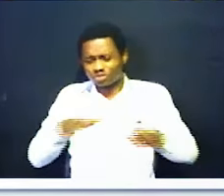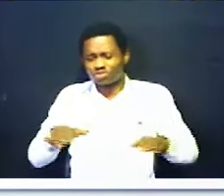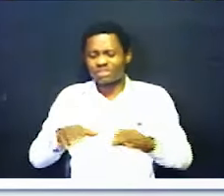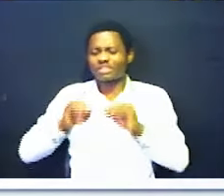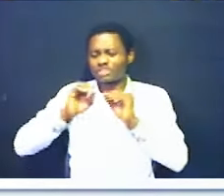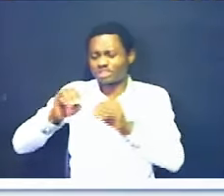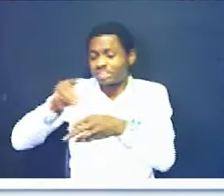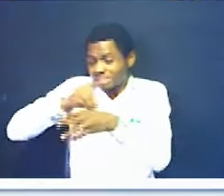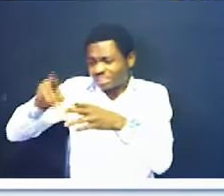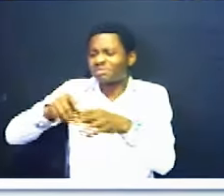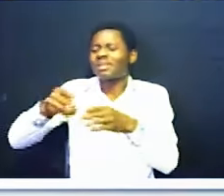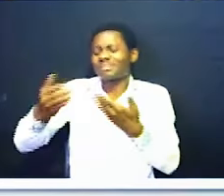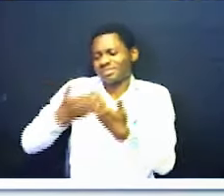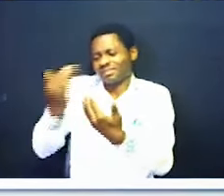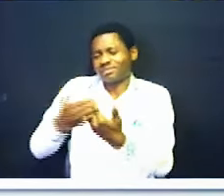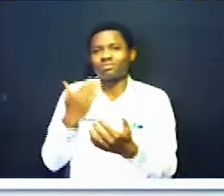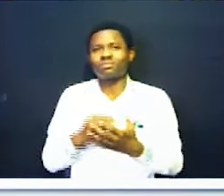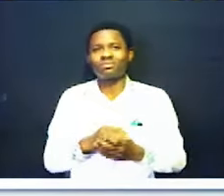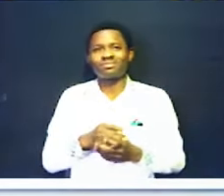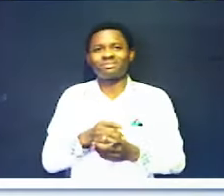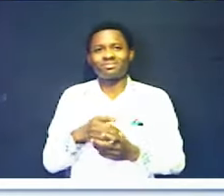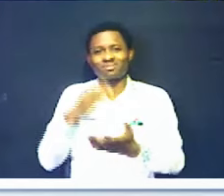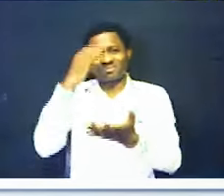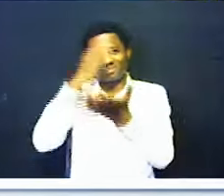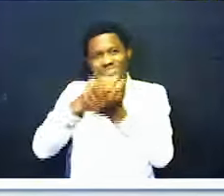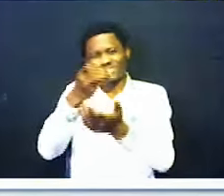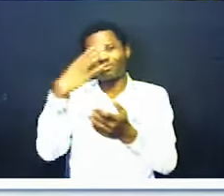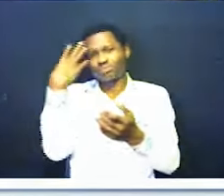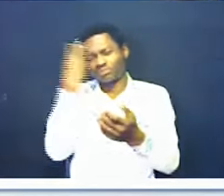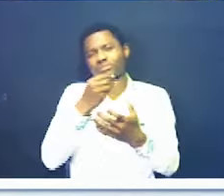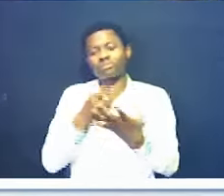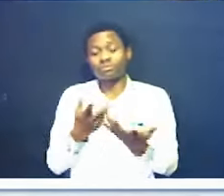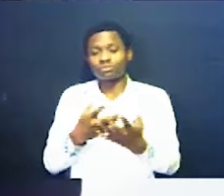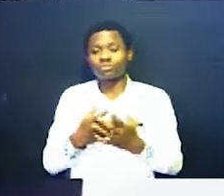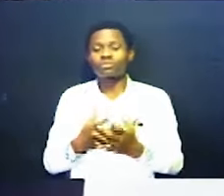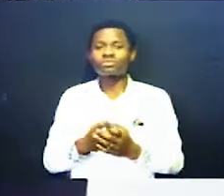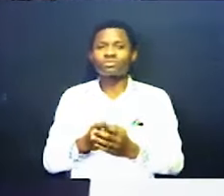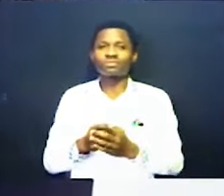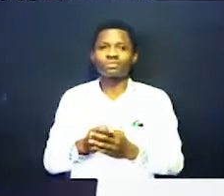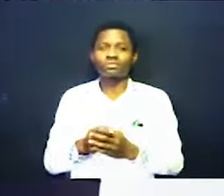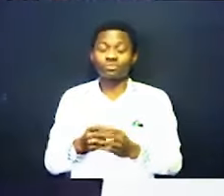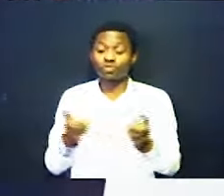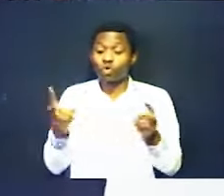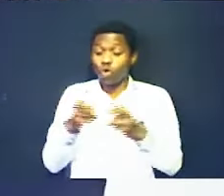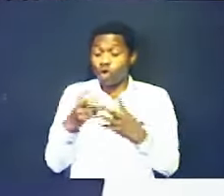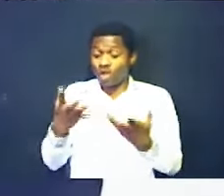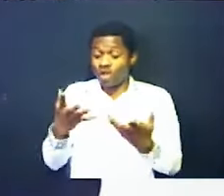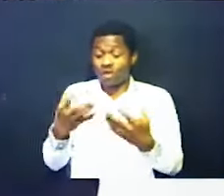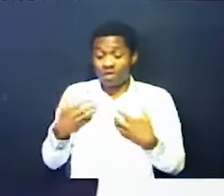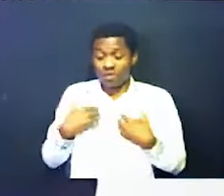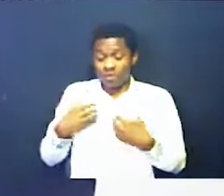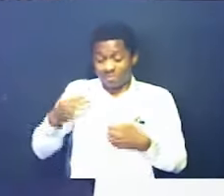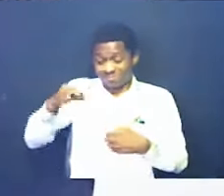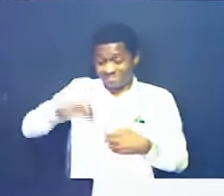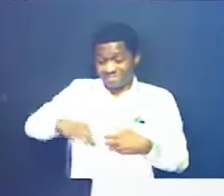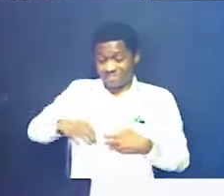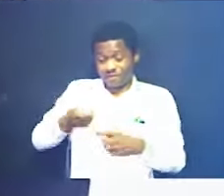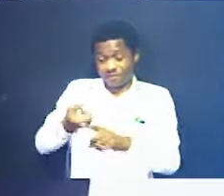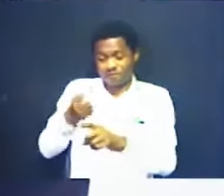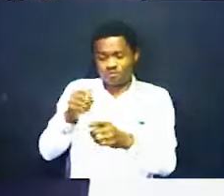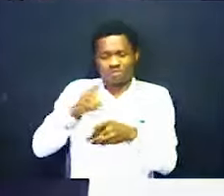so papa ene ba. So to have the benefits of discipline,